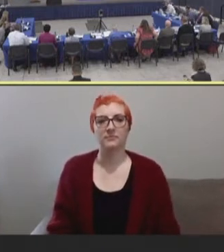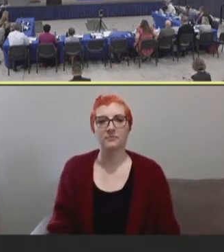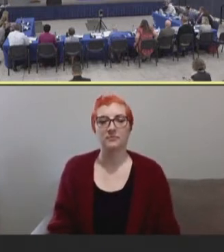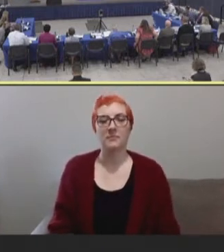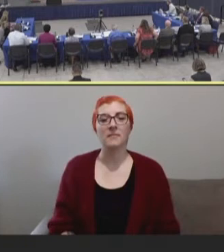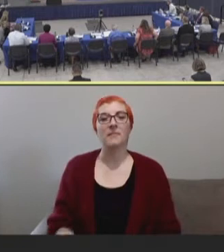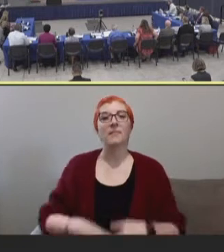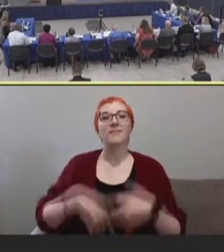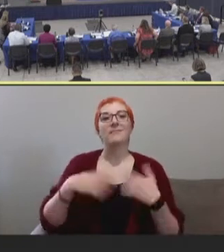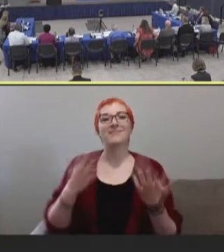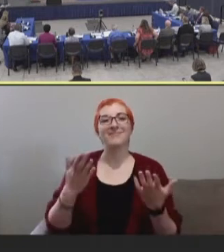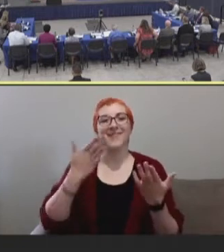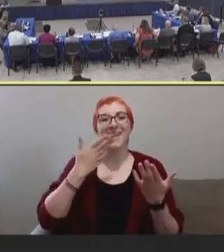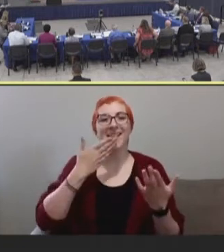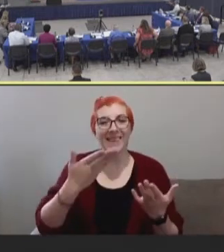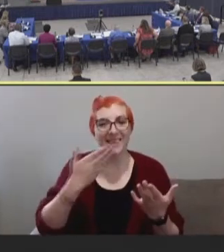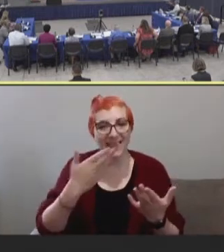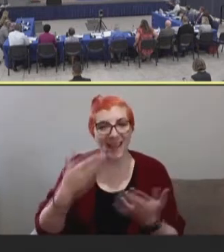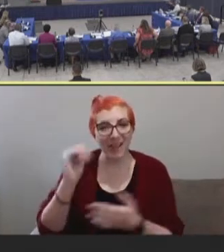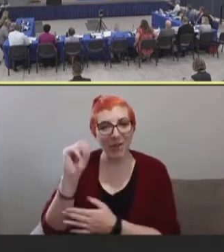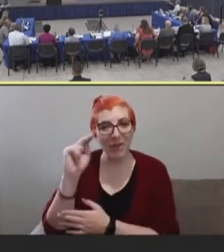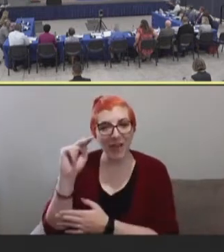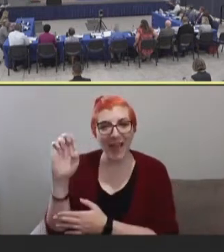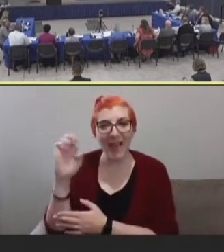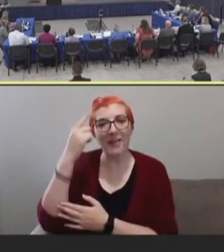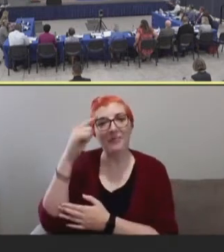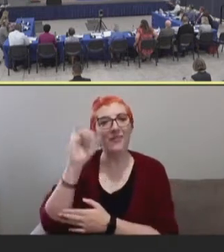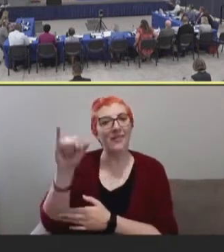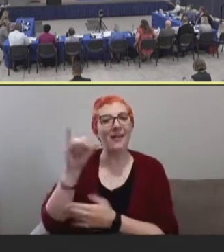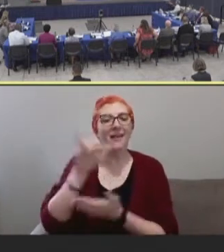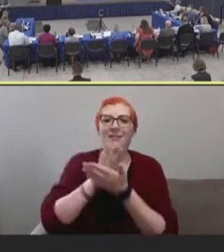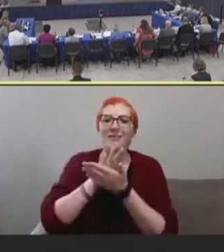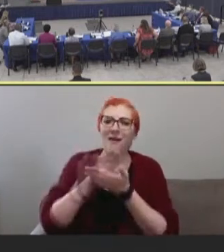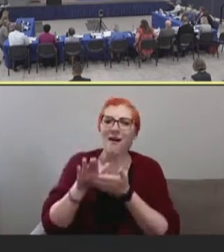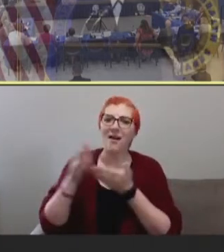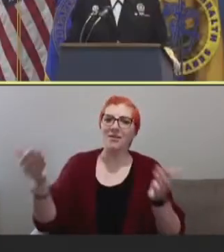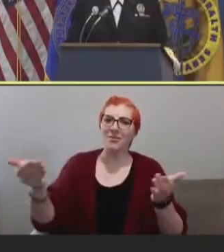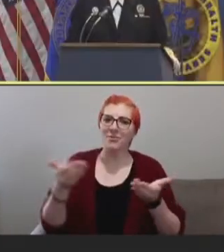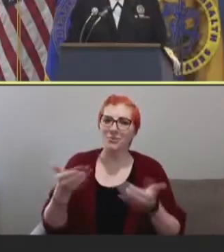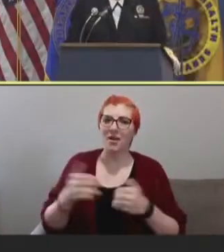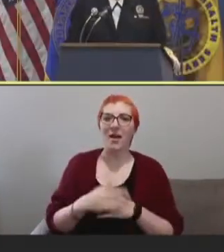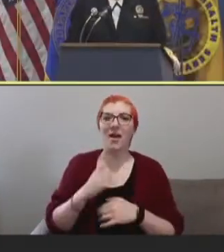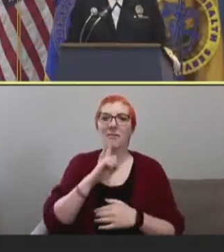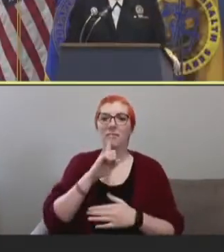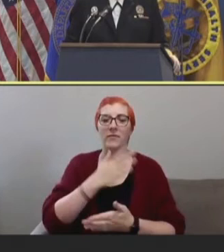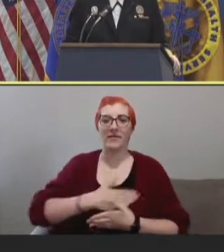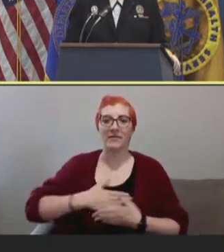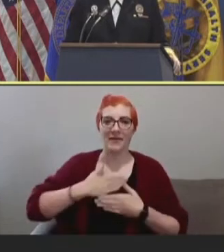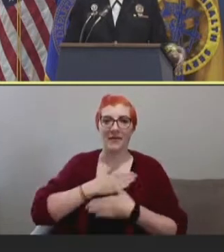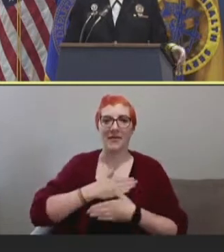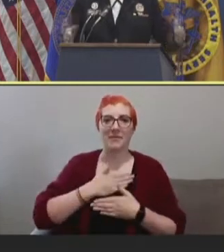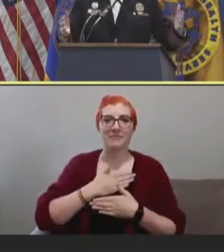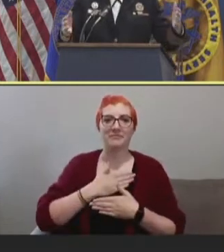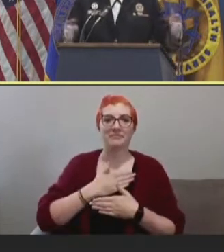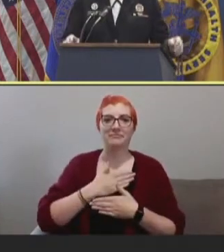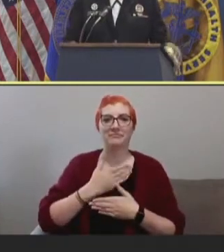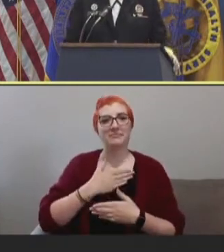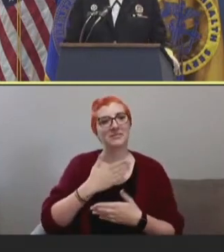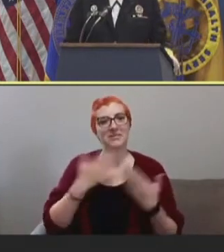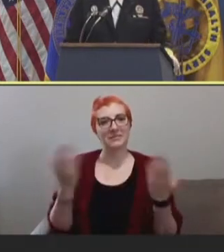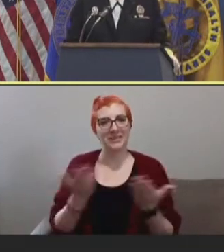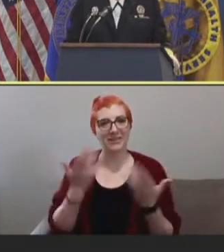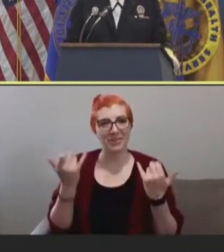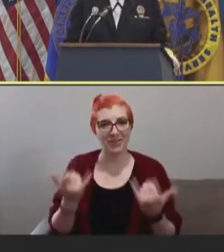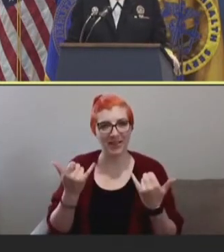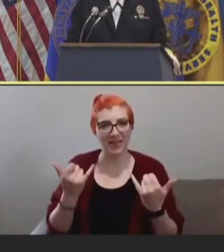Well, thank you, Anne, for that kind introduction. I'm really pleased to join you today, and especially to see those